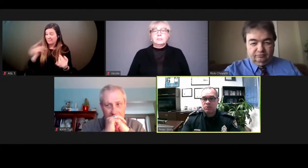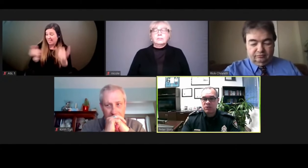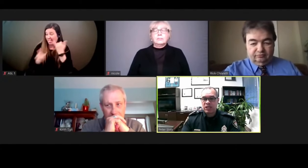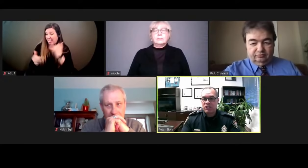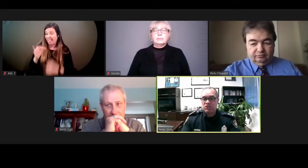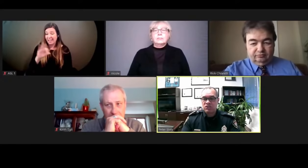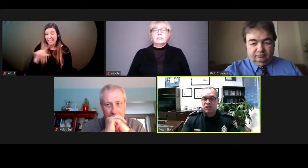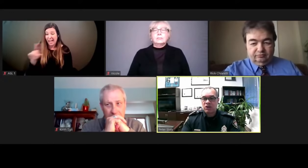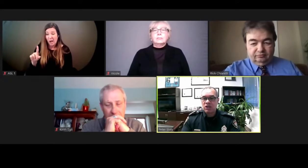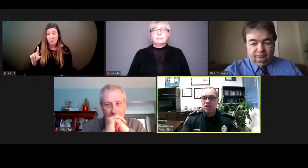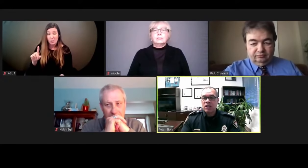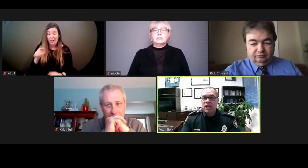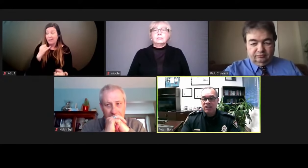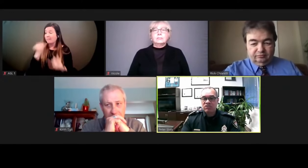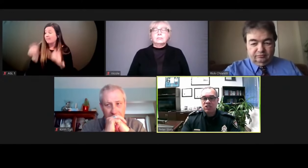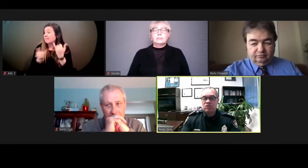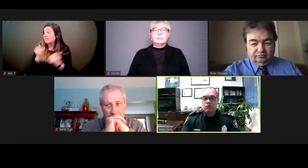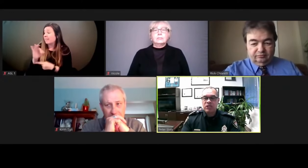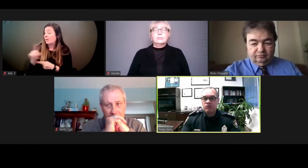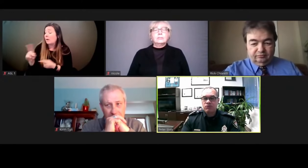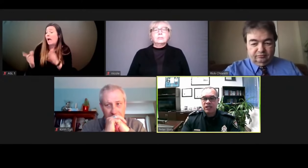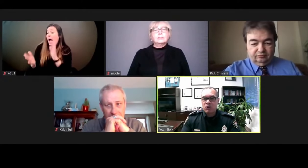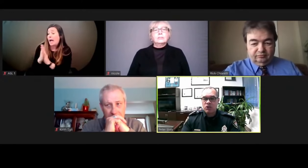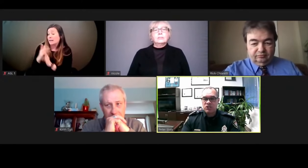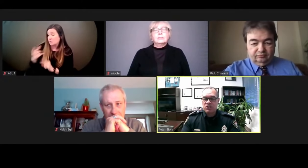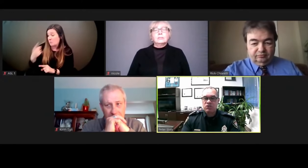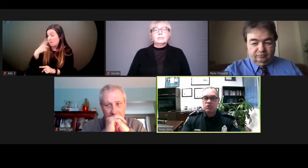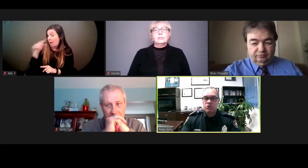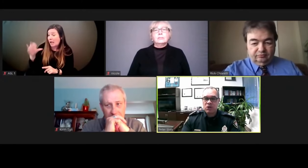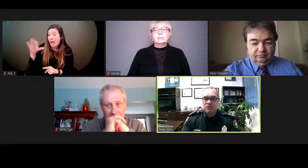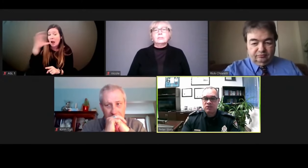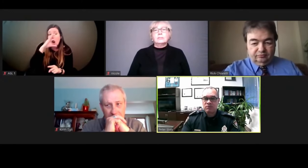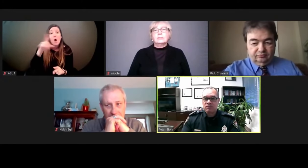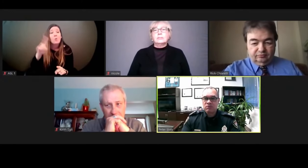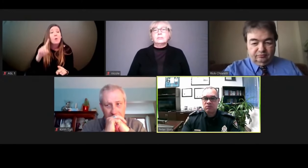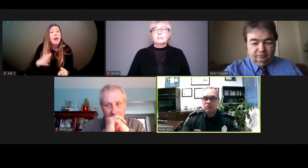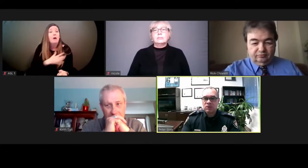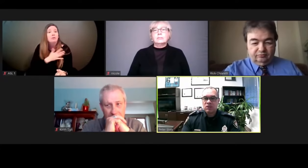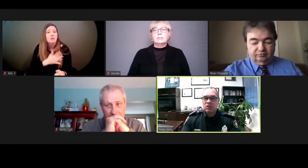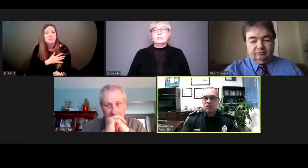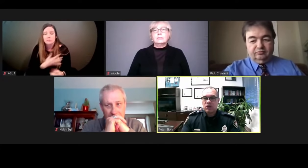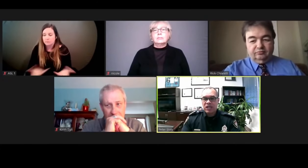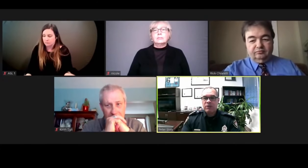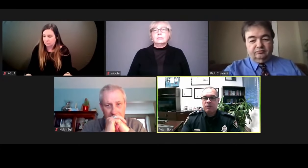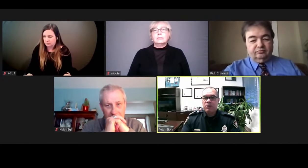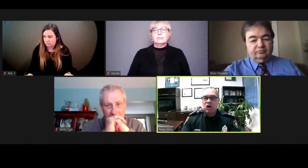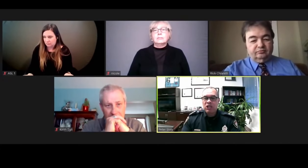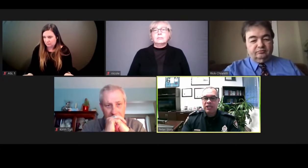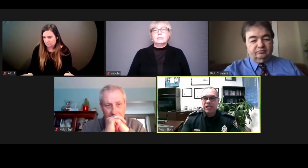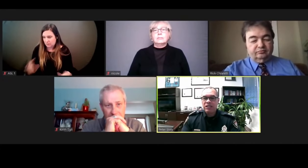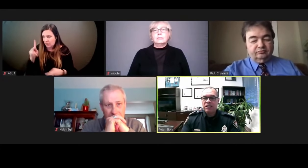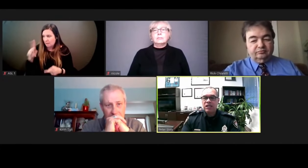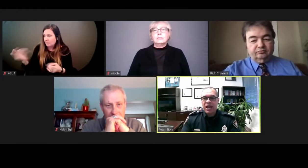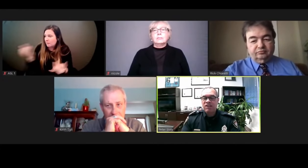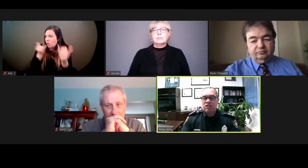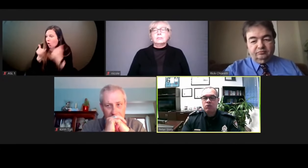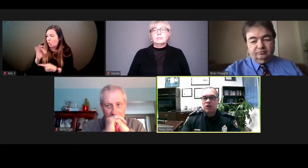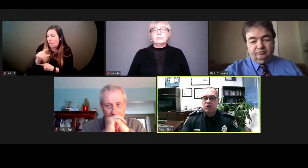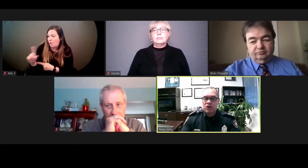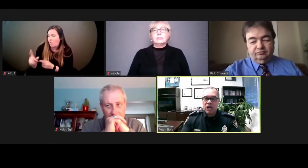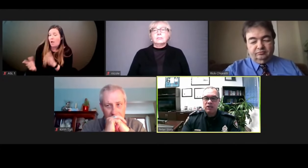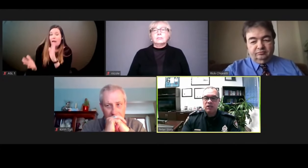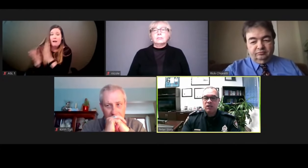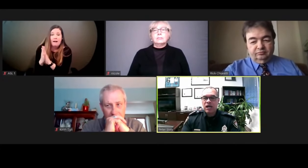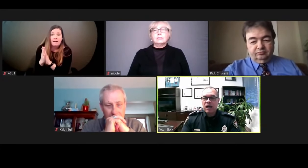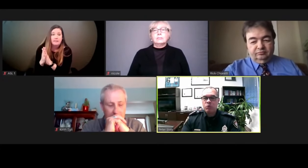911 communication center asking us if we can find out where Justin Trudeau is. We're getting people calling in and asking whether